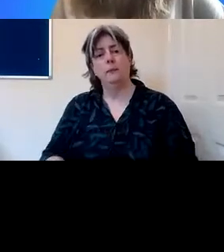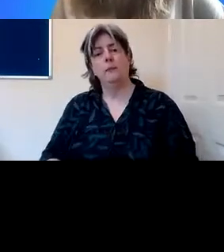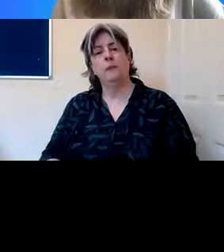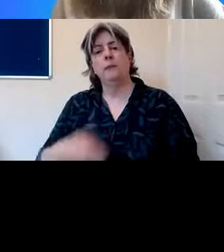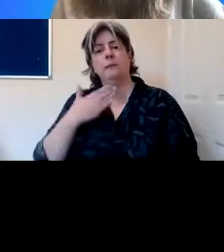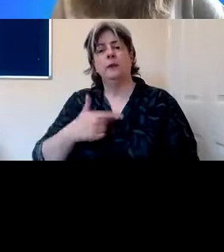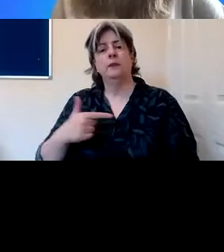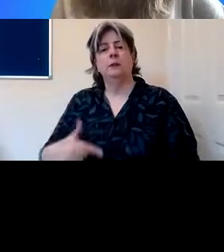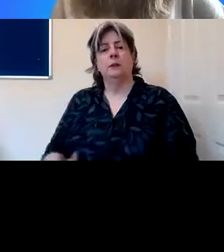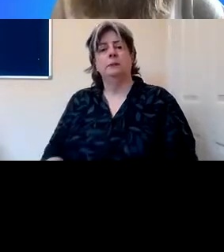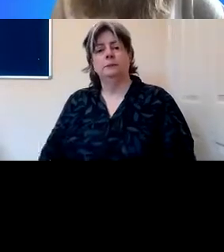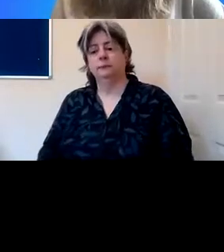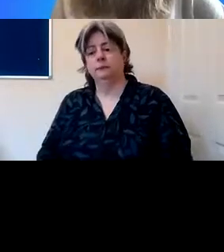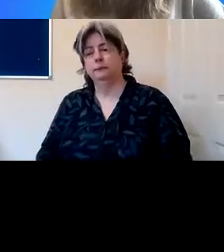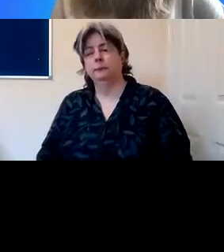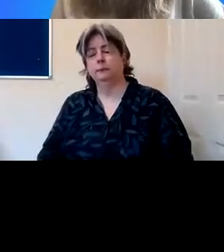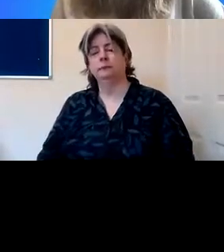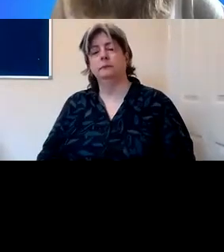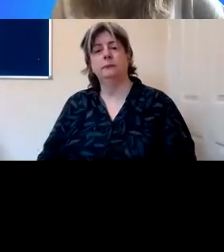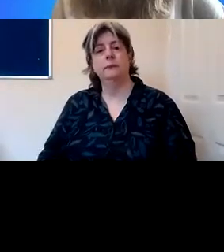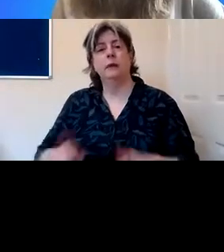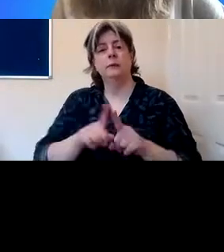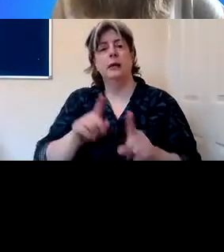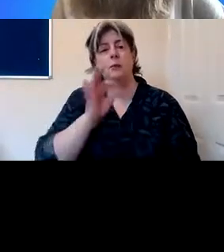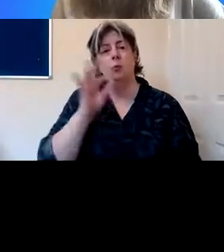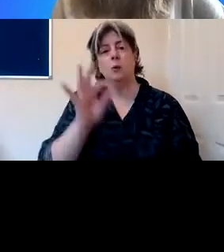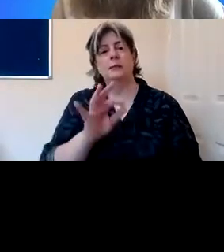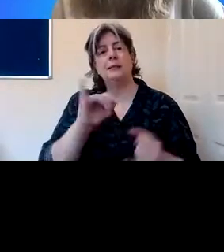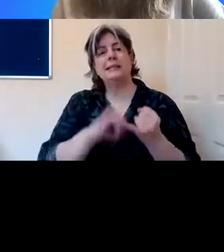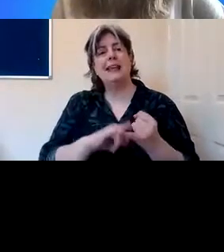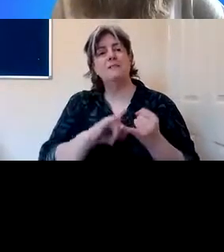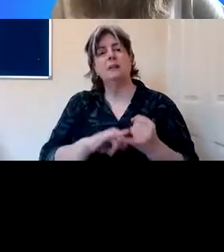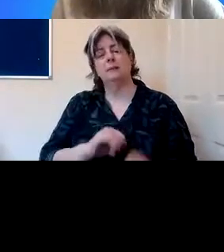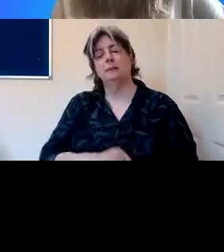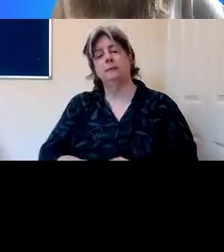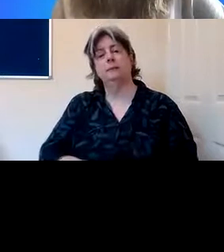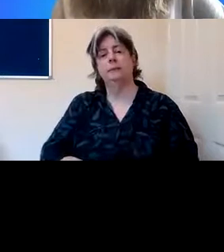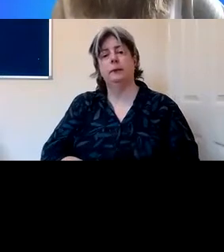Thank you very much. Thank you for answering that question. And the same question now to Stefan.